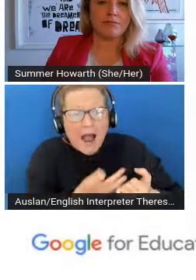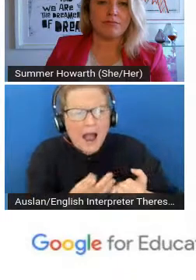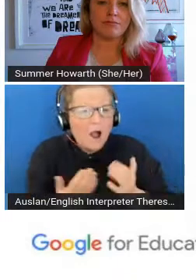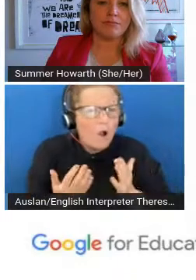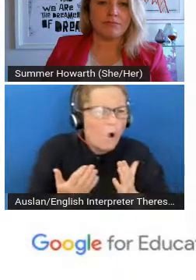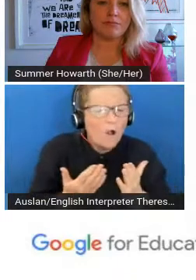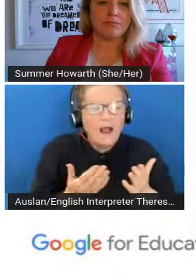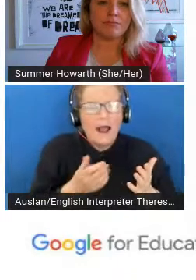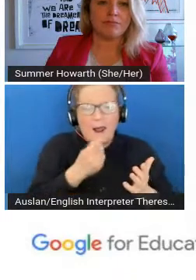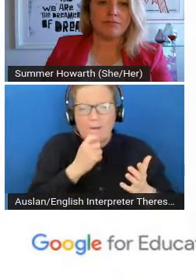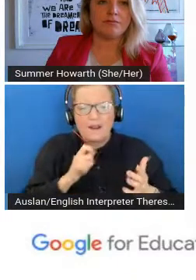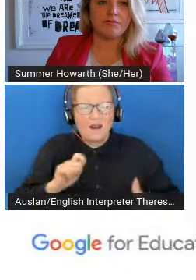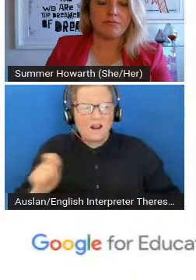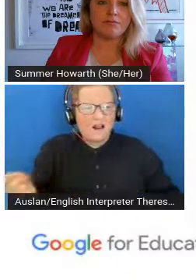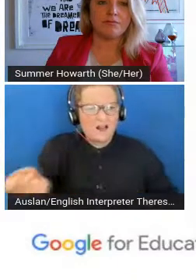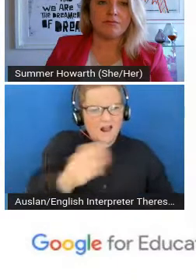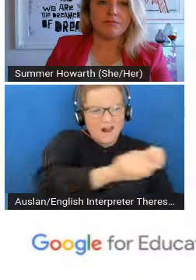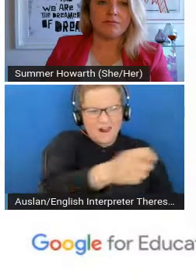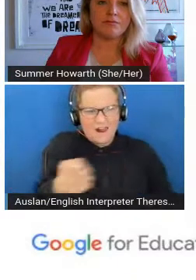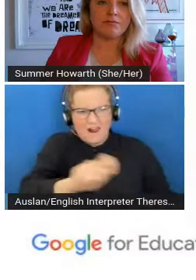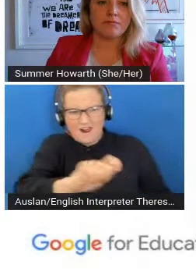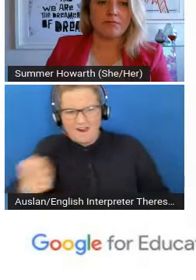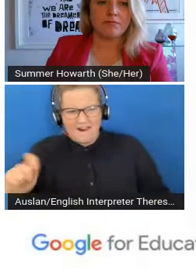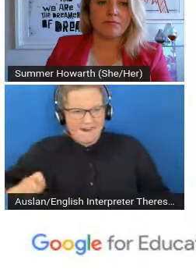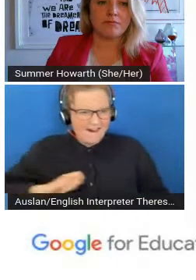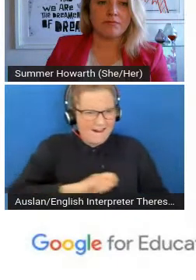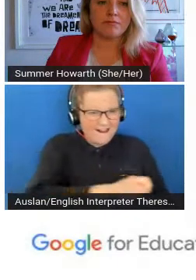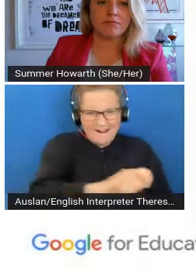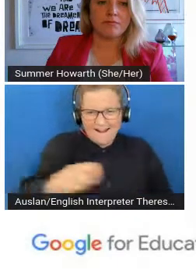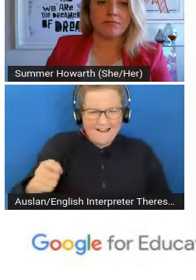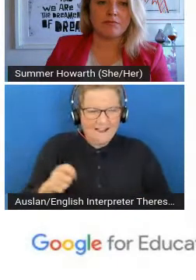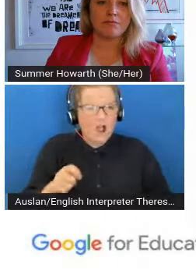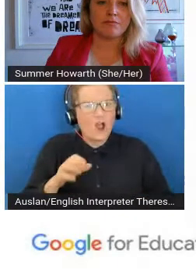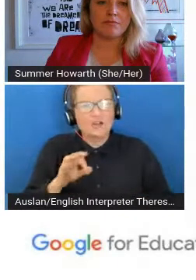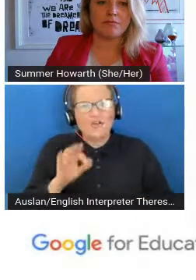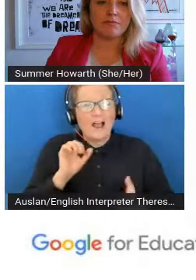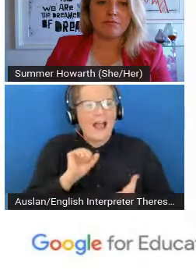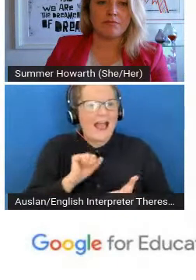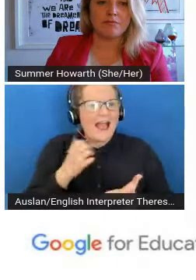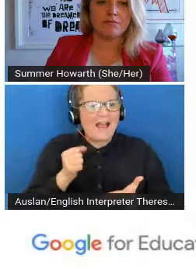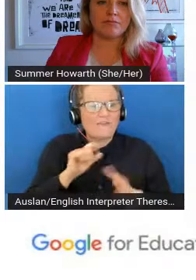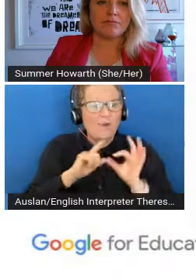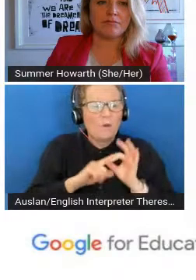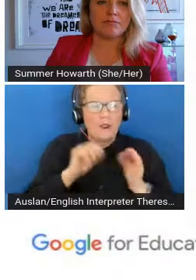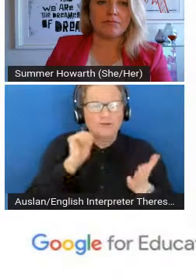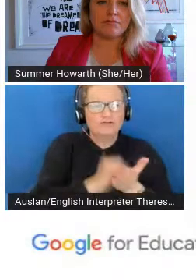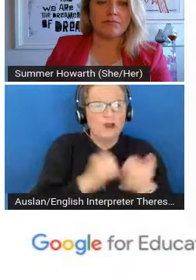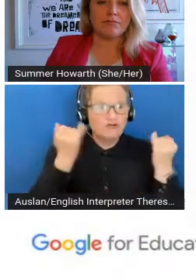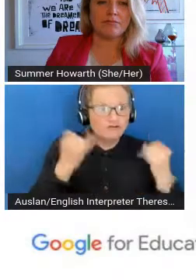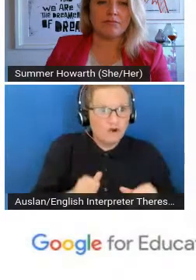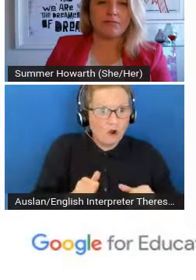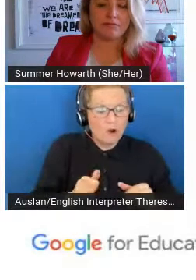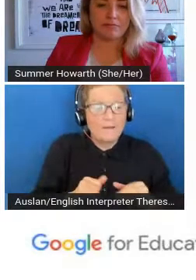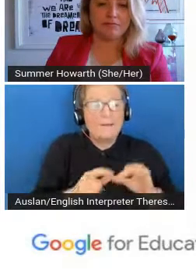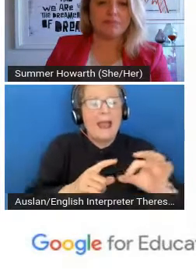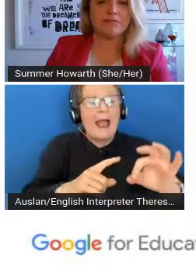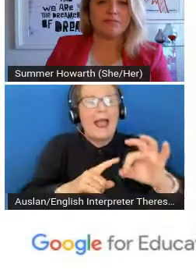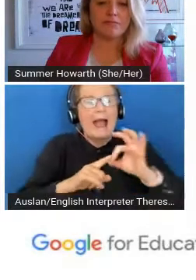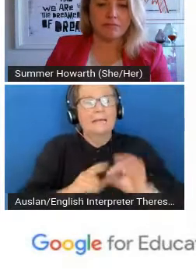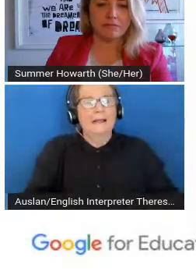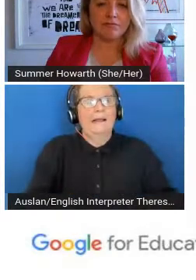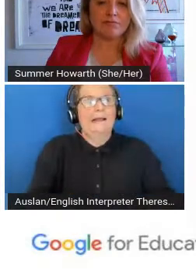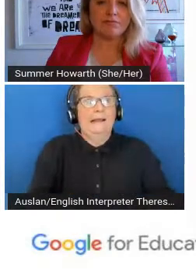So rather than having high stakes, right or wrong questions, and someone feels under a lot of pressure, it's